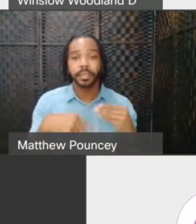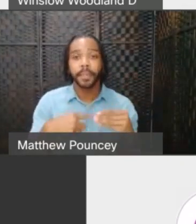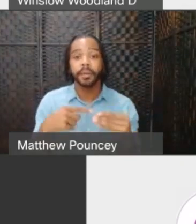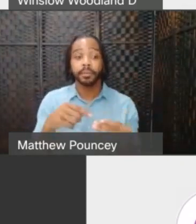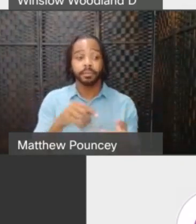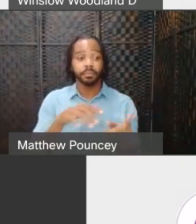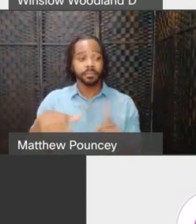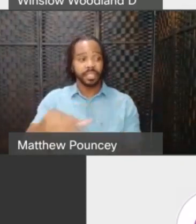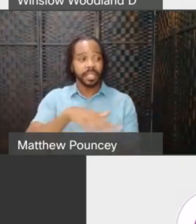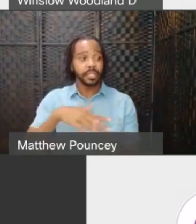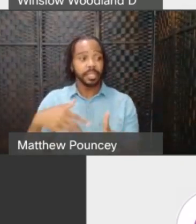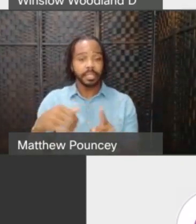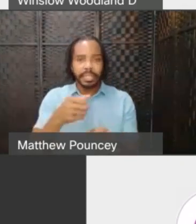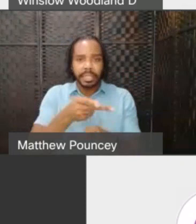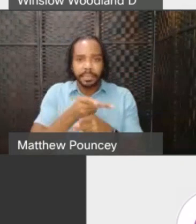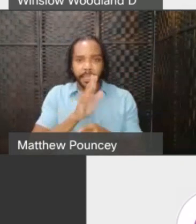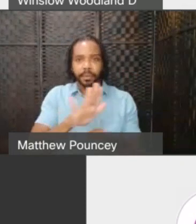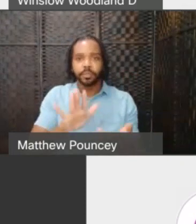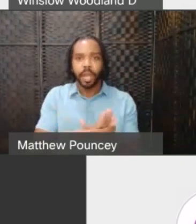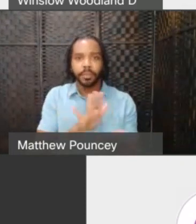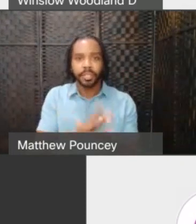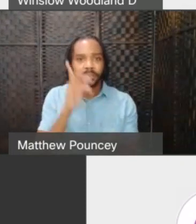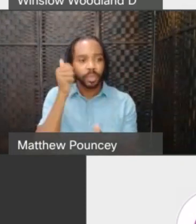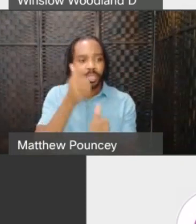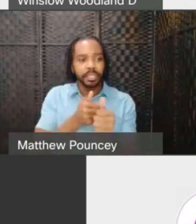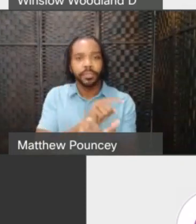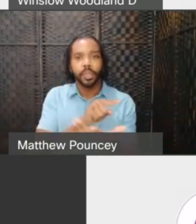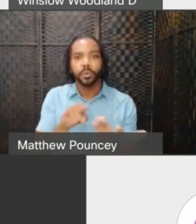maintaining their documentation on your employees.